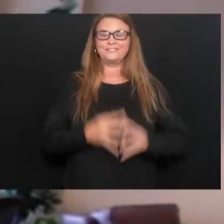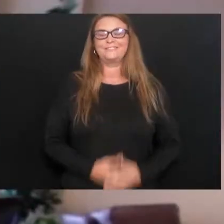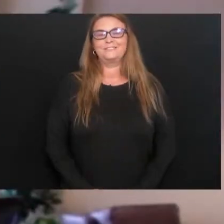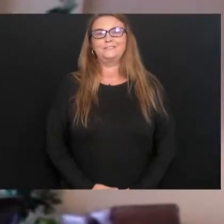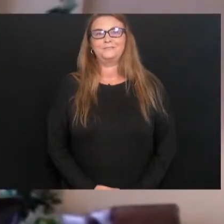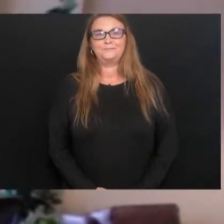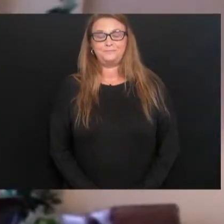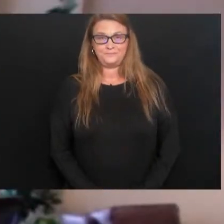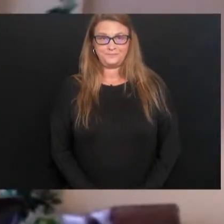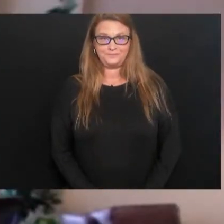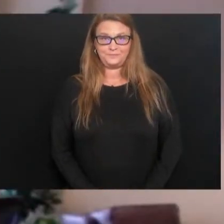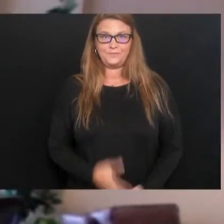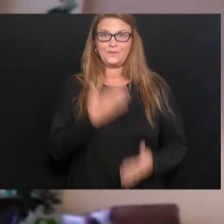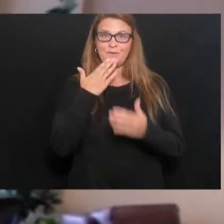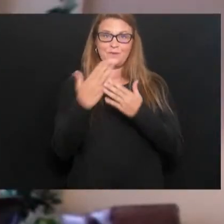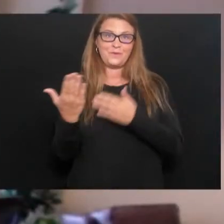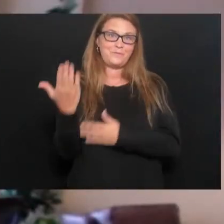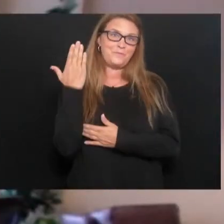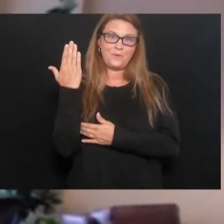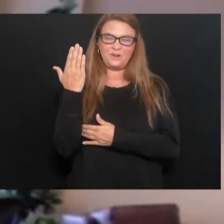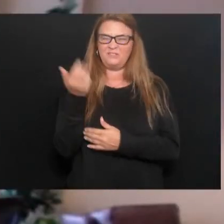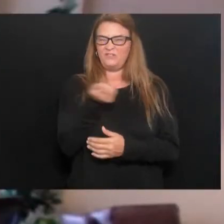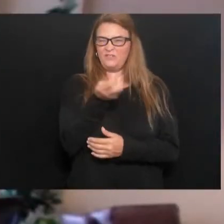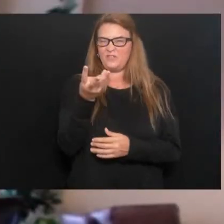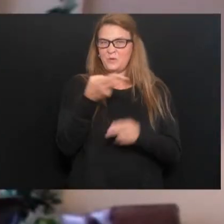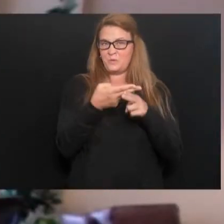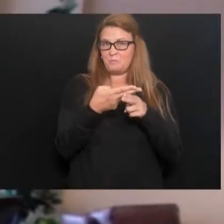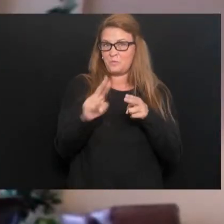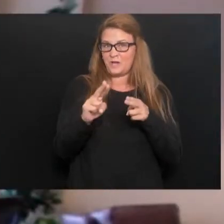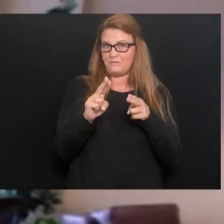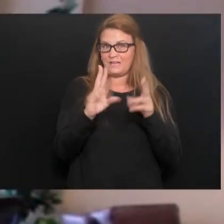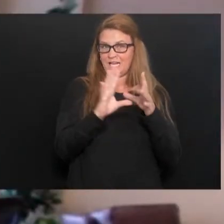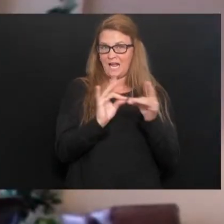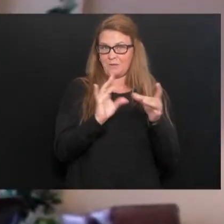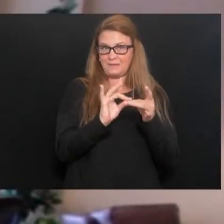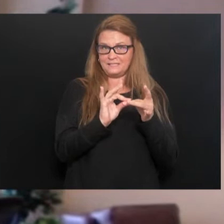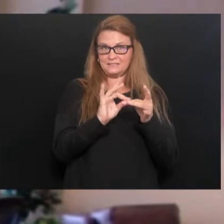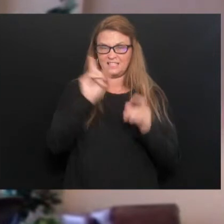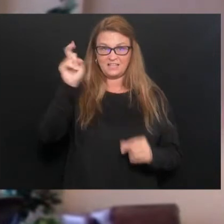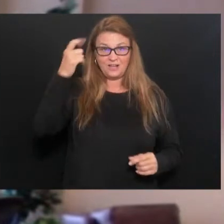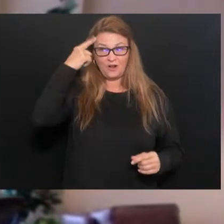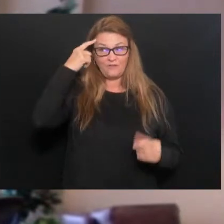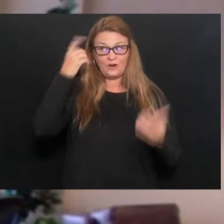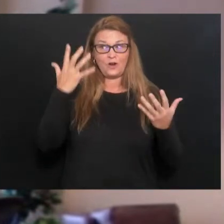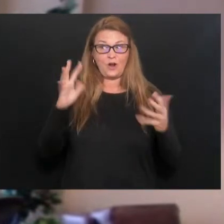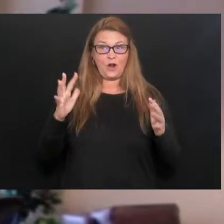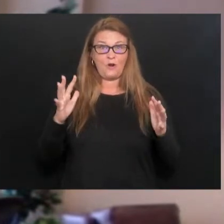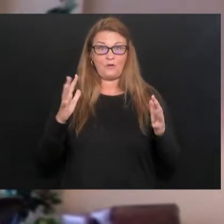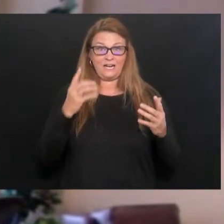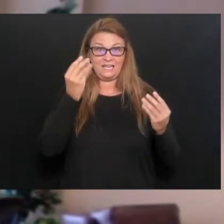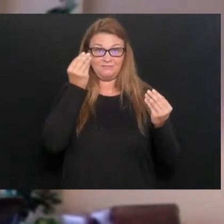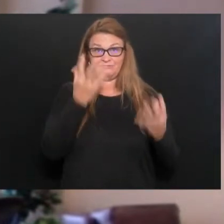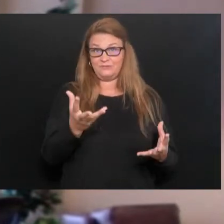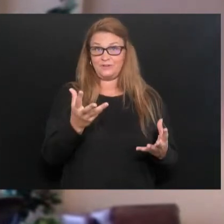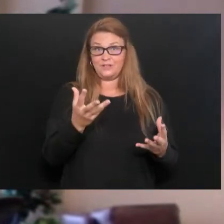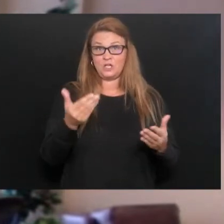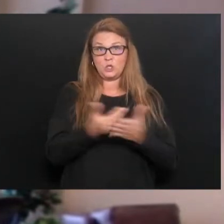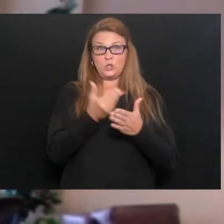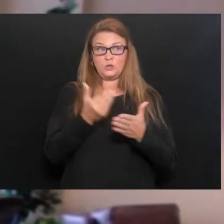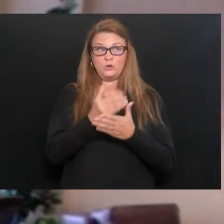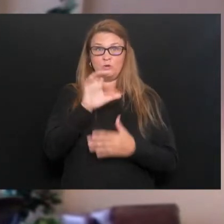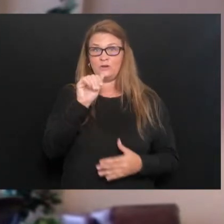morning. Just a few brief comments. As the governor noted, our new cases have come